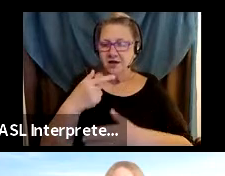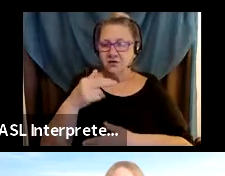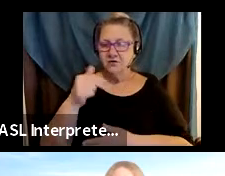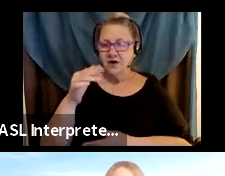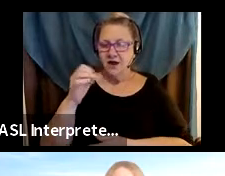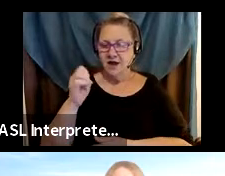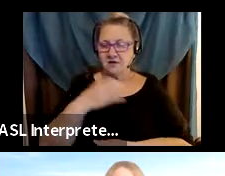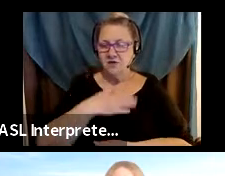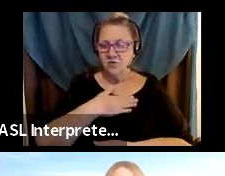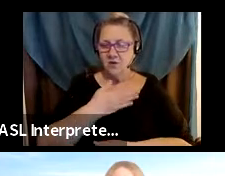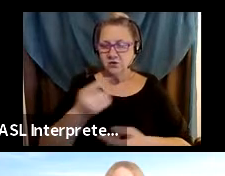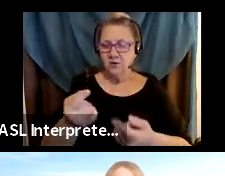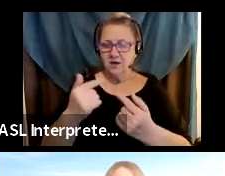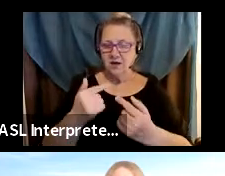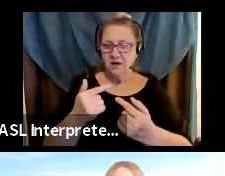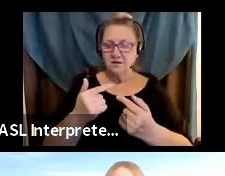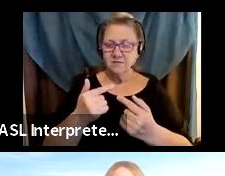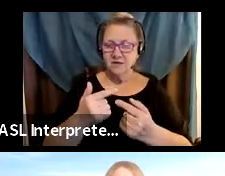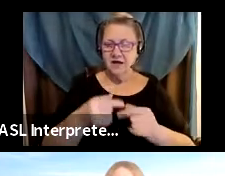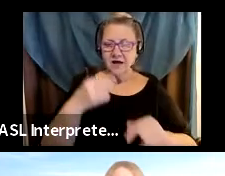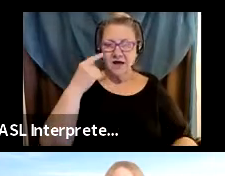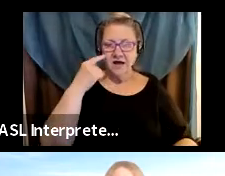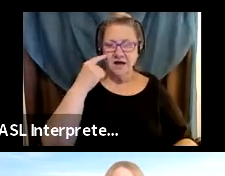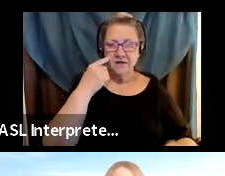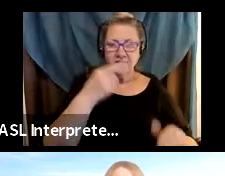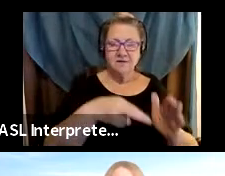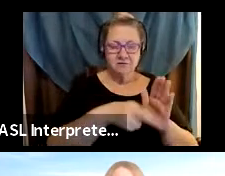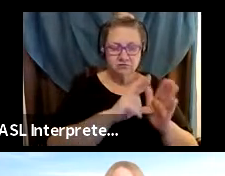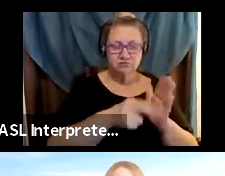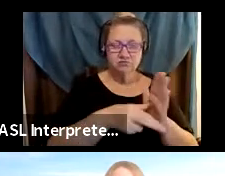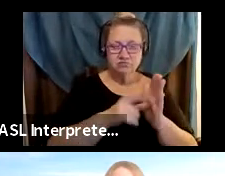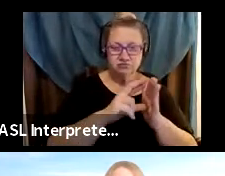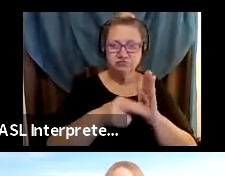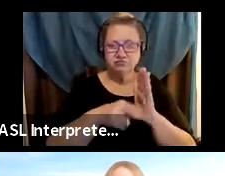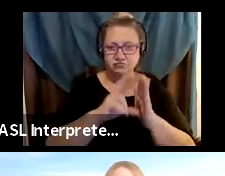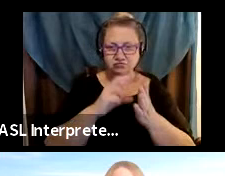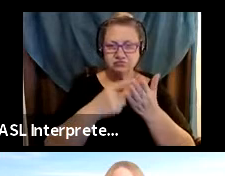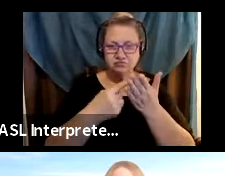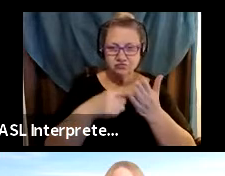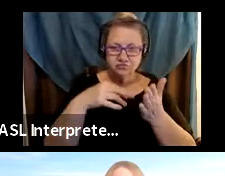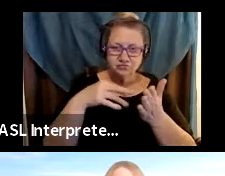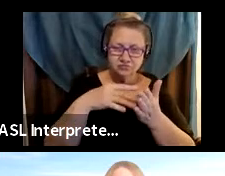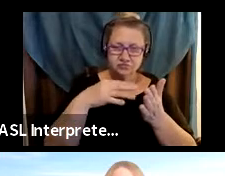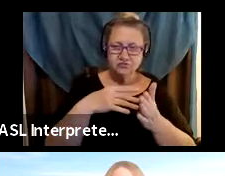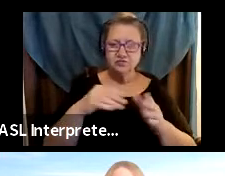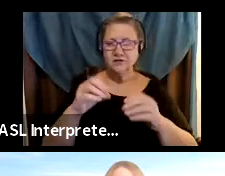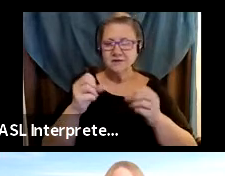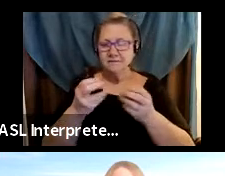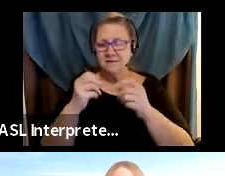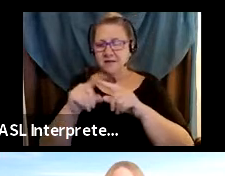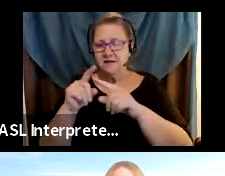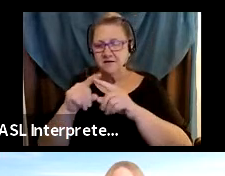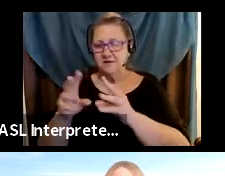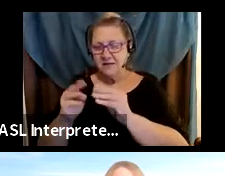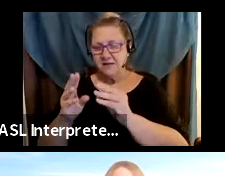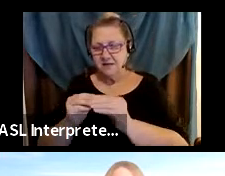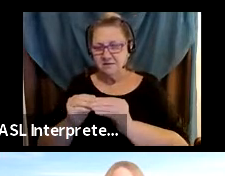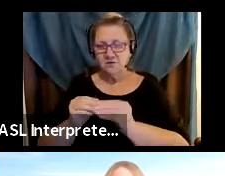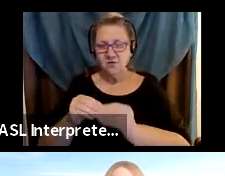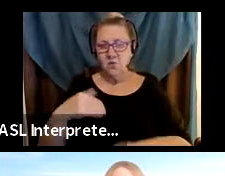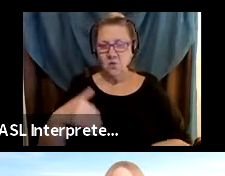come here after she's probably also been reviewing all this data over the last 48 hours as well, in addition to being in a lot of long meetings. So thank you very much.